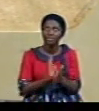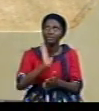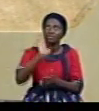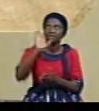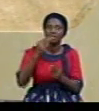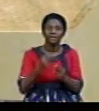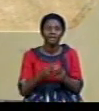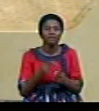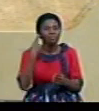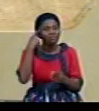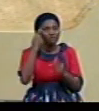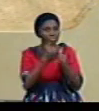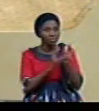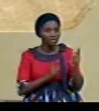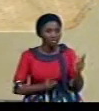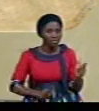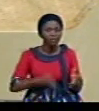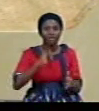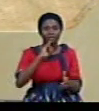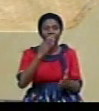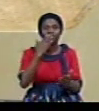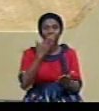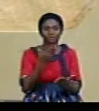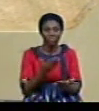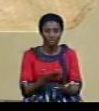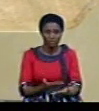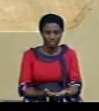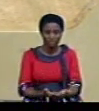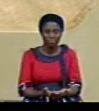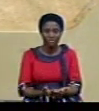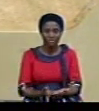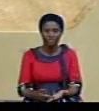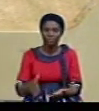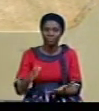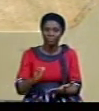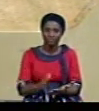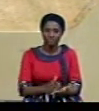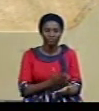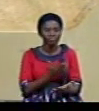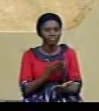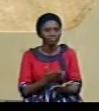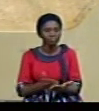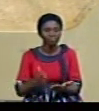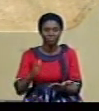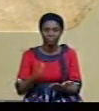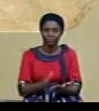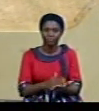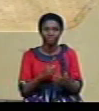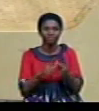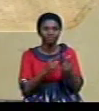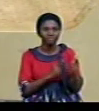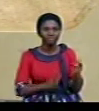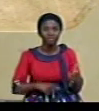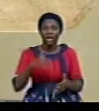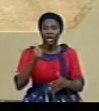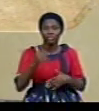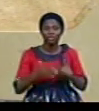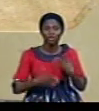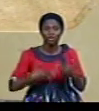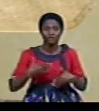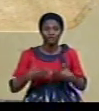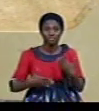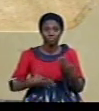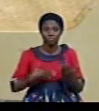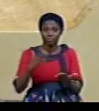Praise His name for the Lord is good Brethren sing unto the Lord